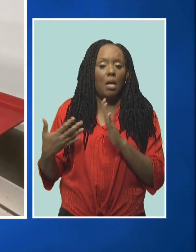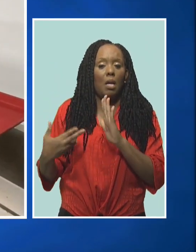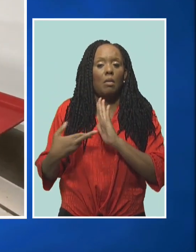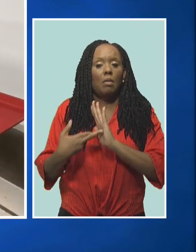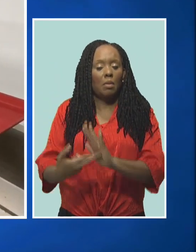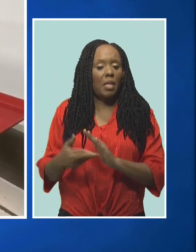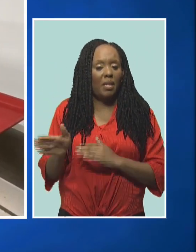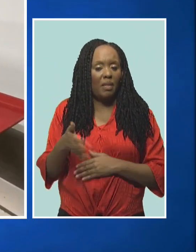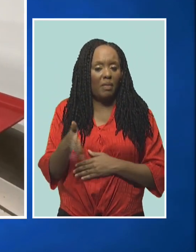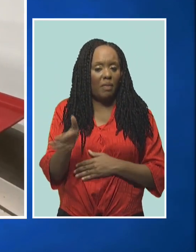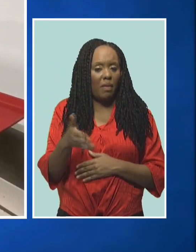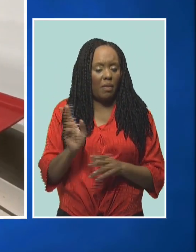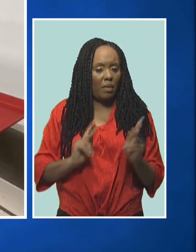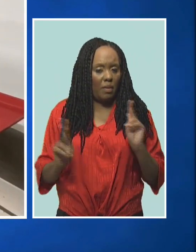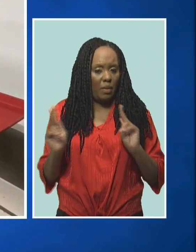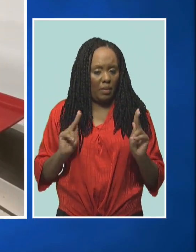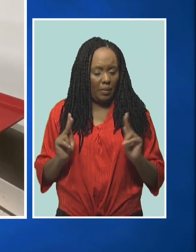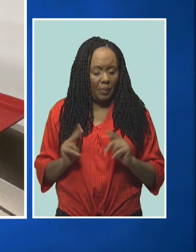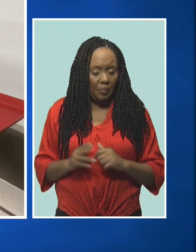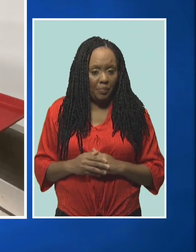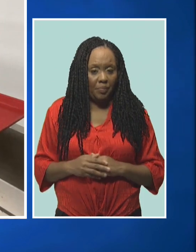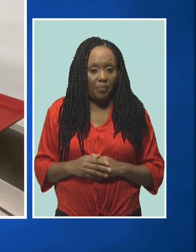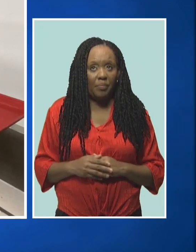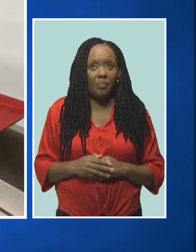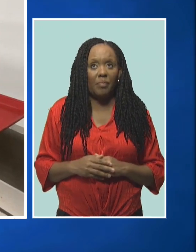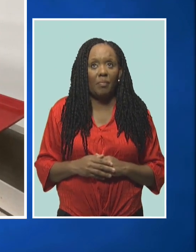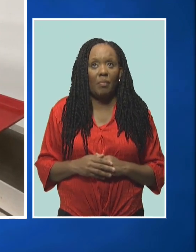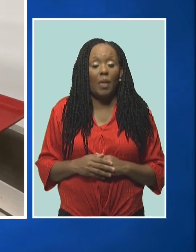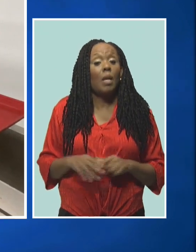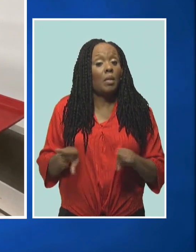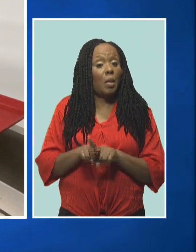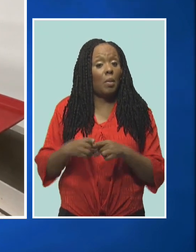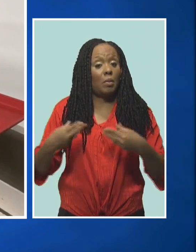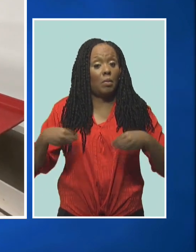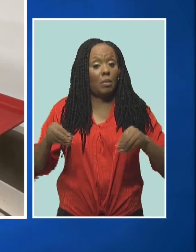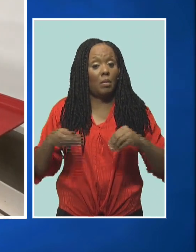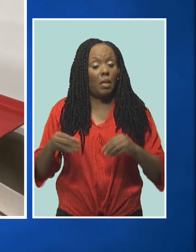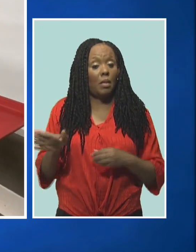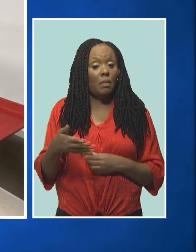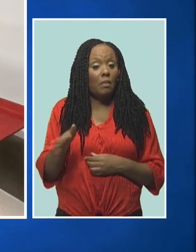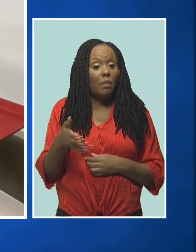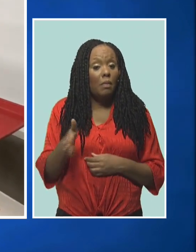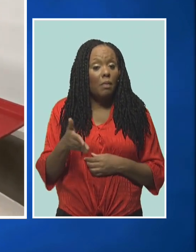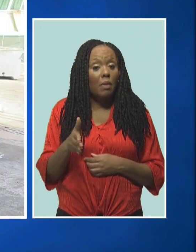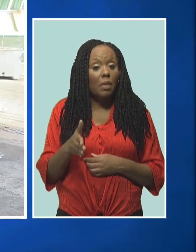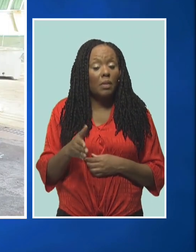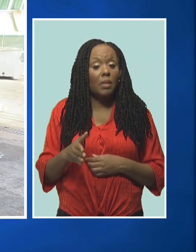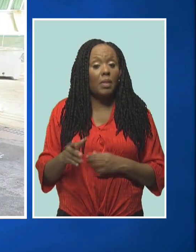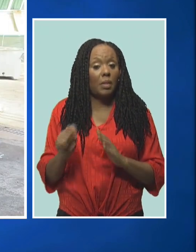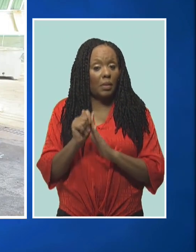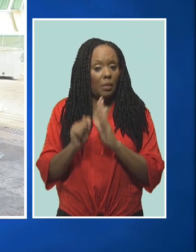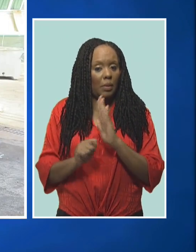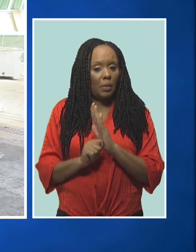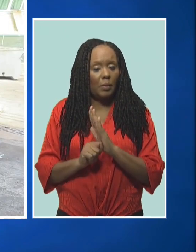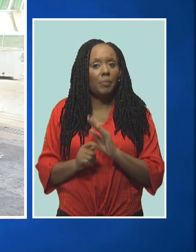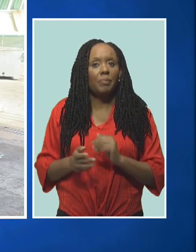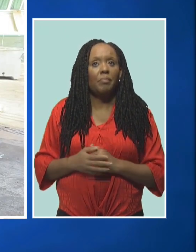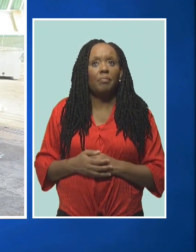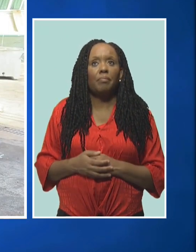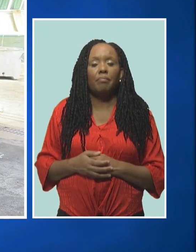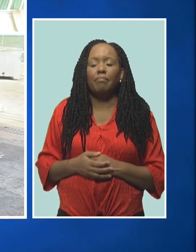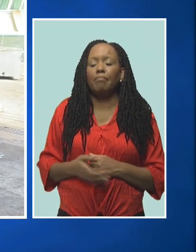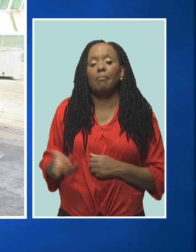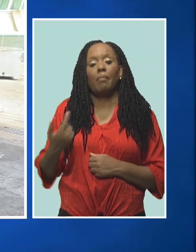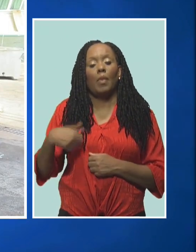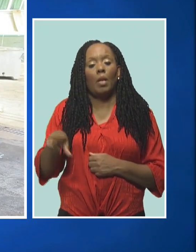of Fisherfolk Organizations, and a fish vendor at the Bridgetown Fisheries Complex. What we are doing right now is